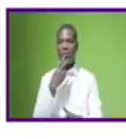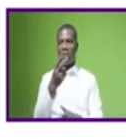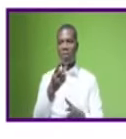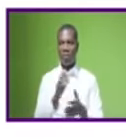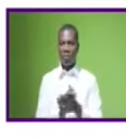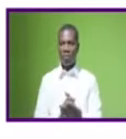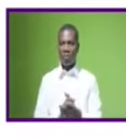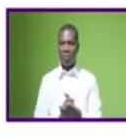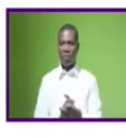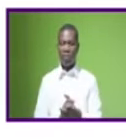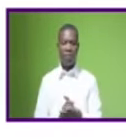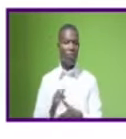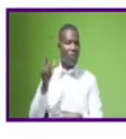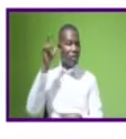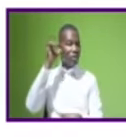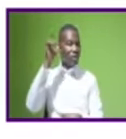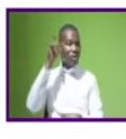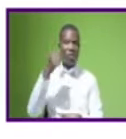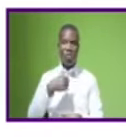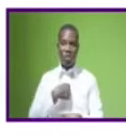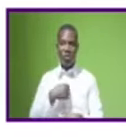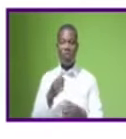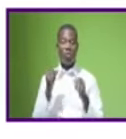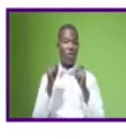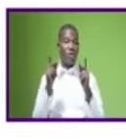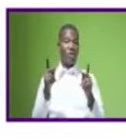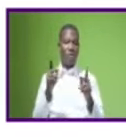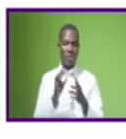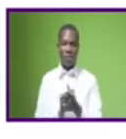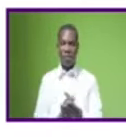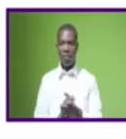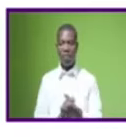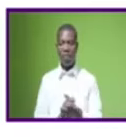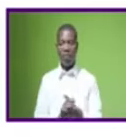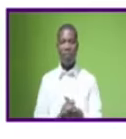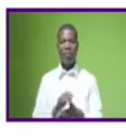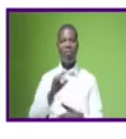this image. Listen to me.